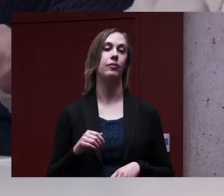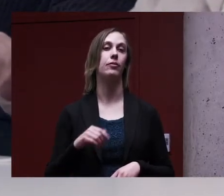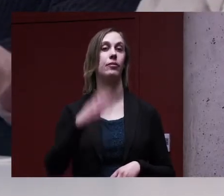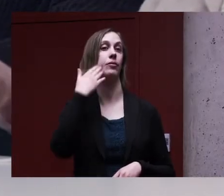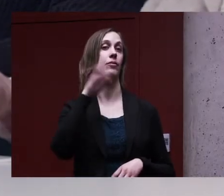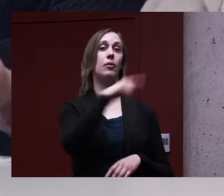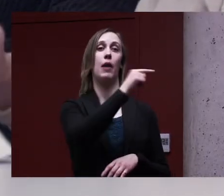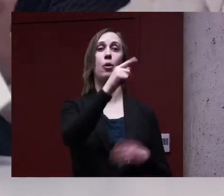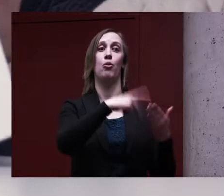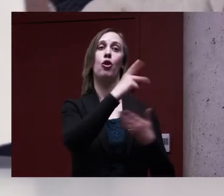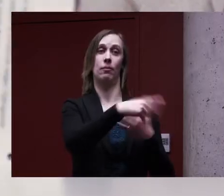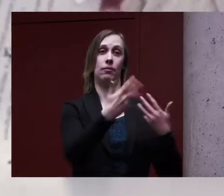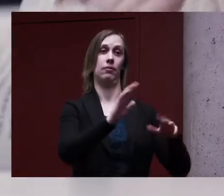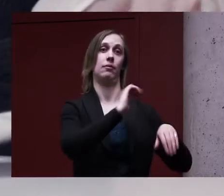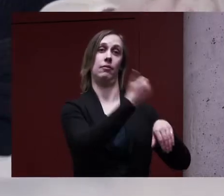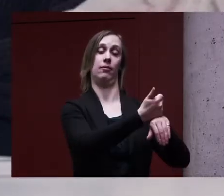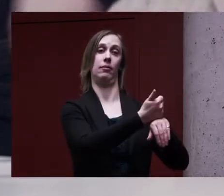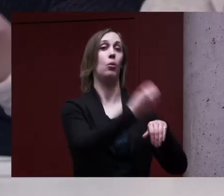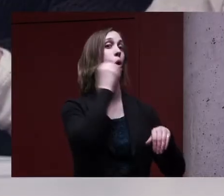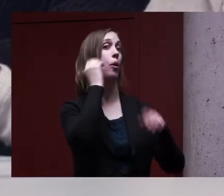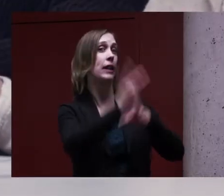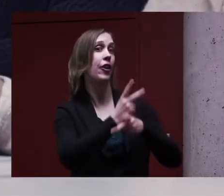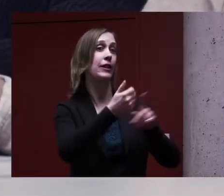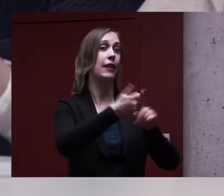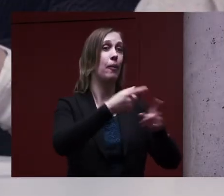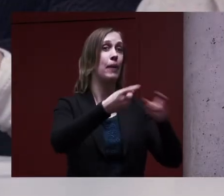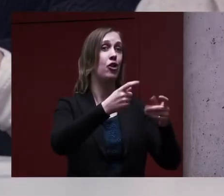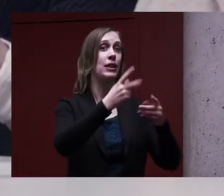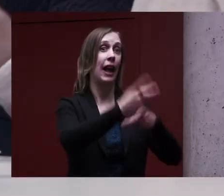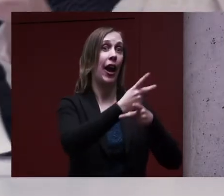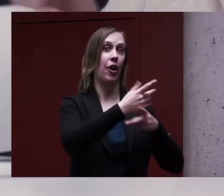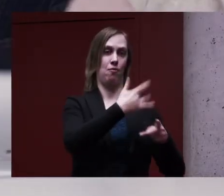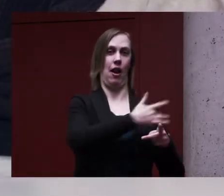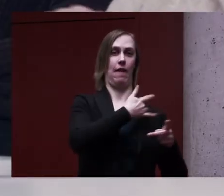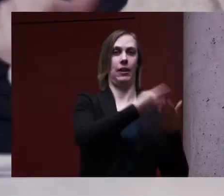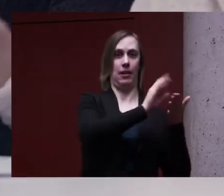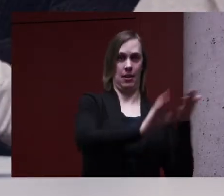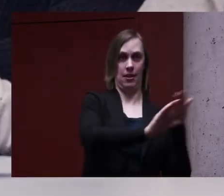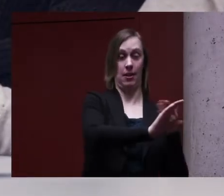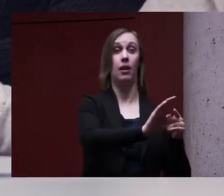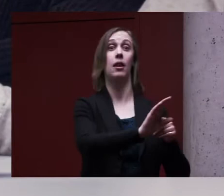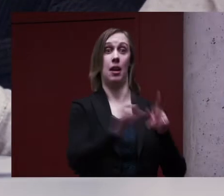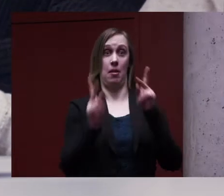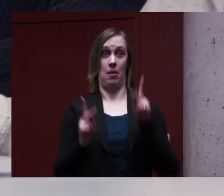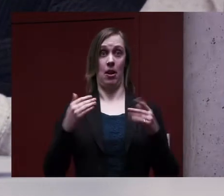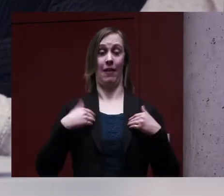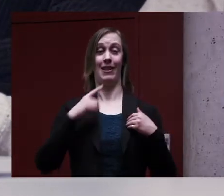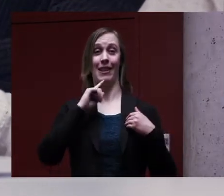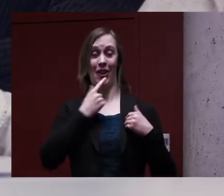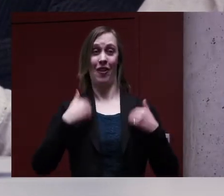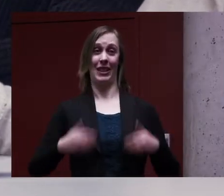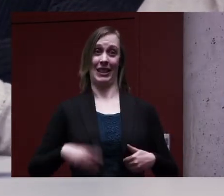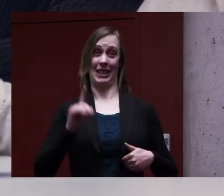place such as the provincially funded home care and self-managed care, consumers with severe physical disabilities are voicing concern that